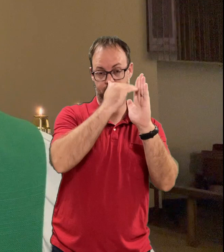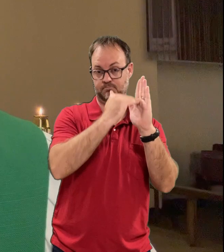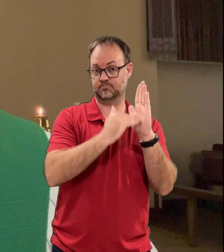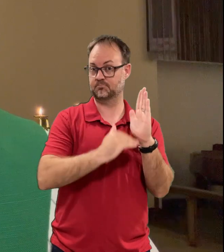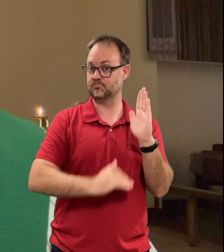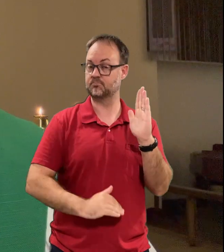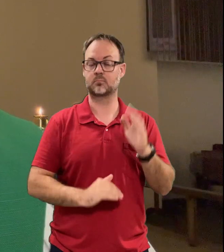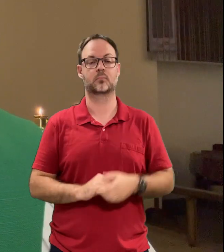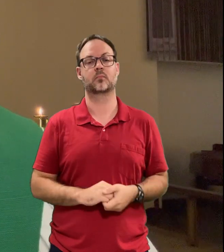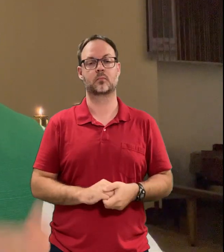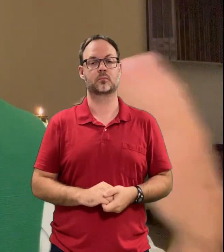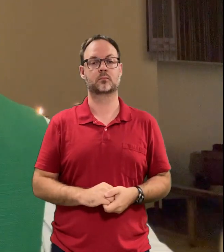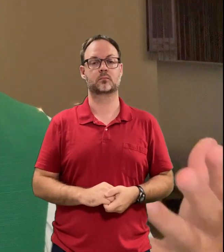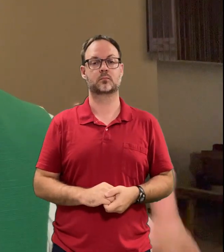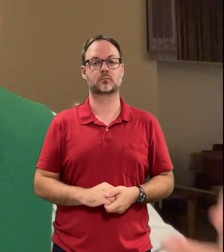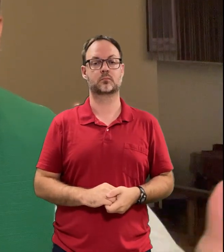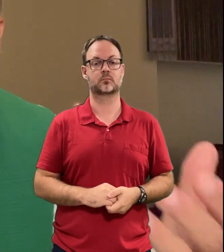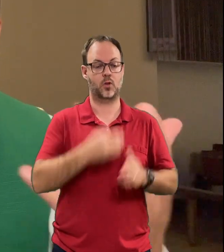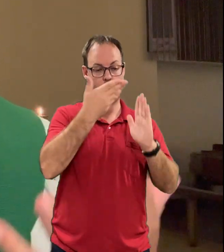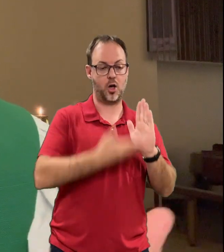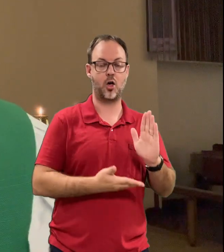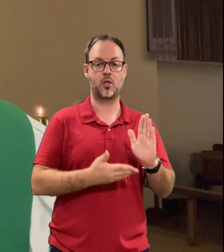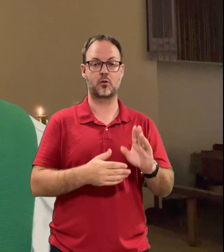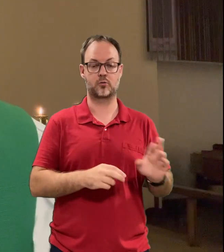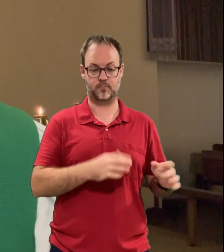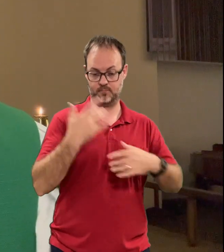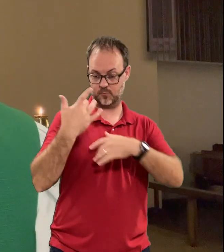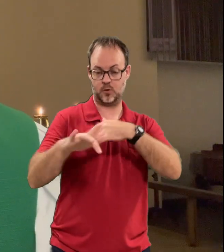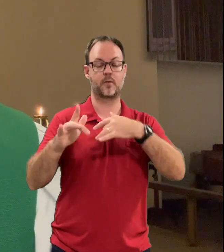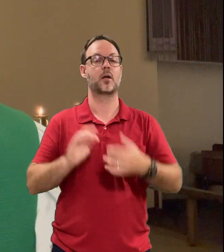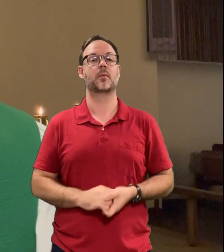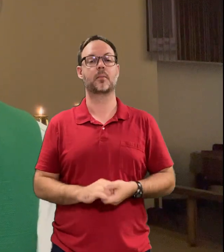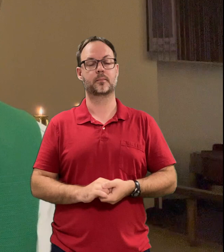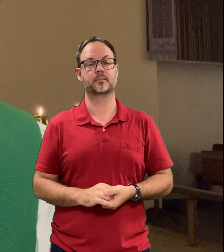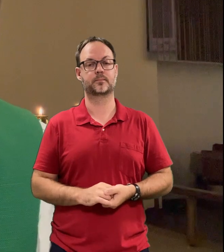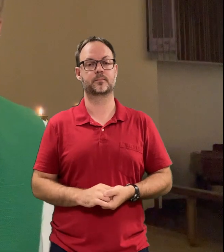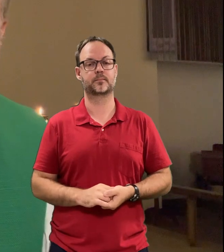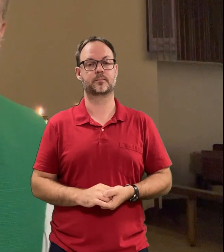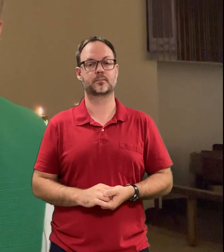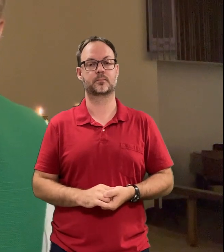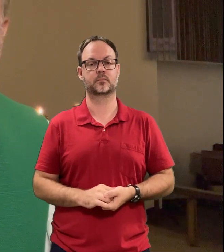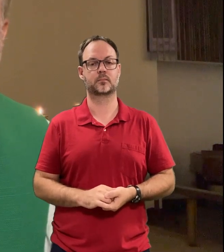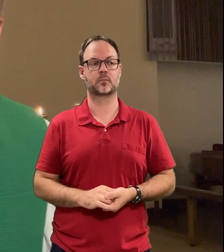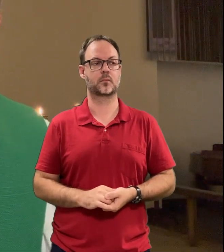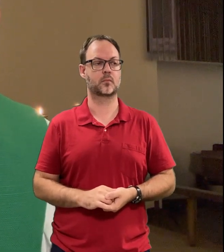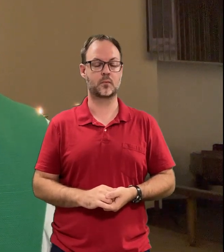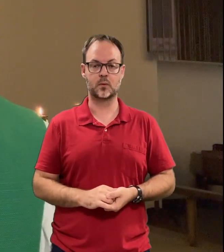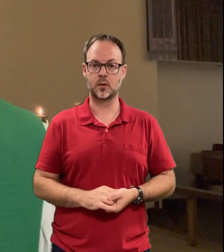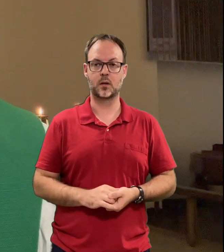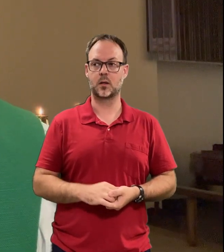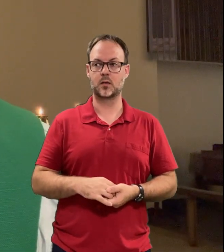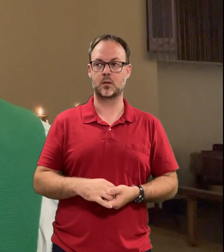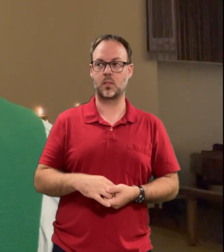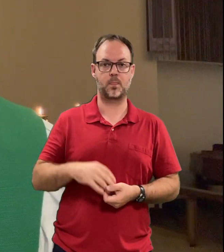on. With minimal effort, all of those things are at your fingertips. That is